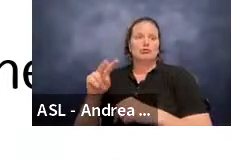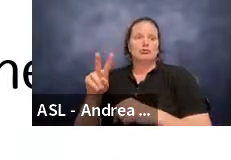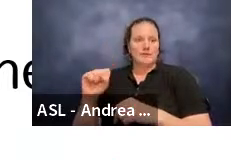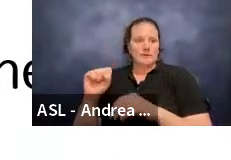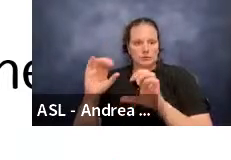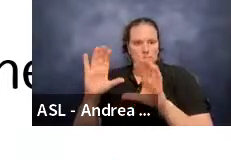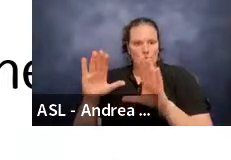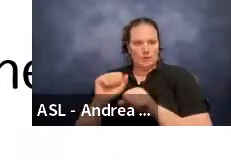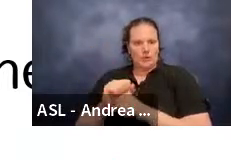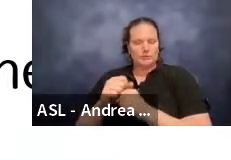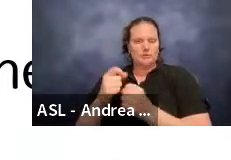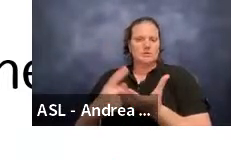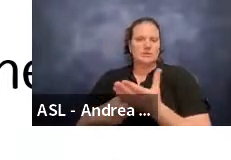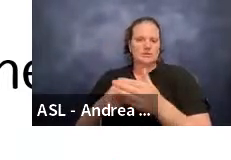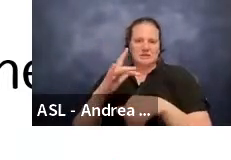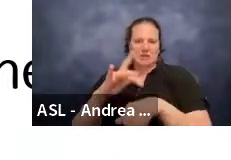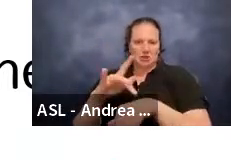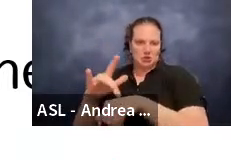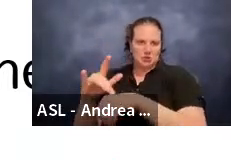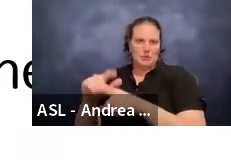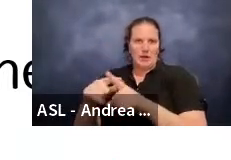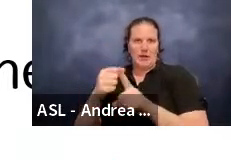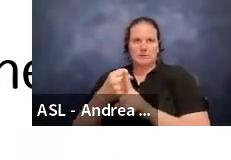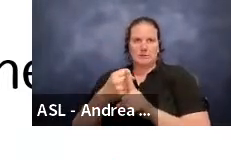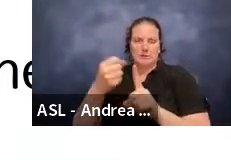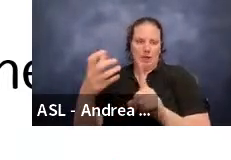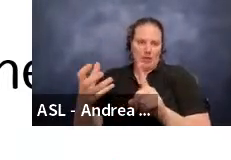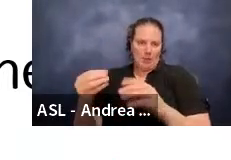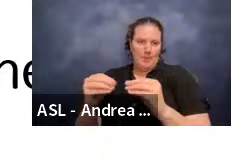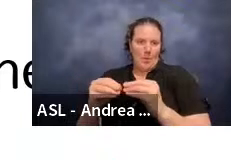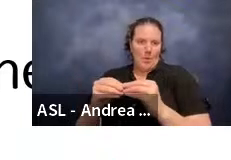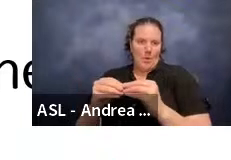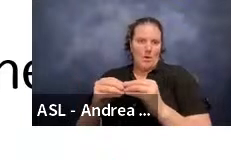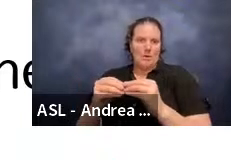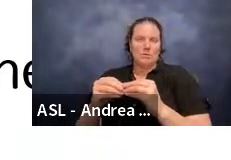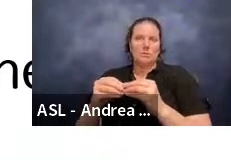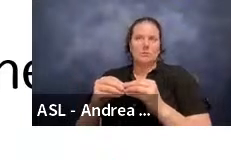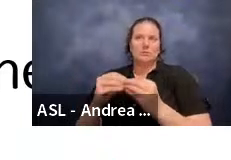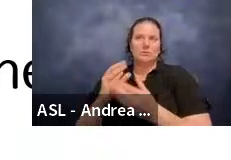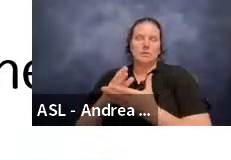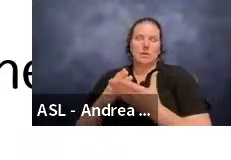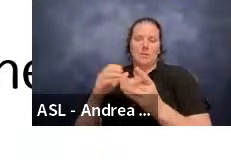of touching on each of these, but I can expand on this some more. Some